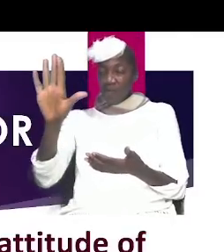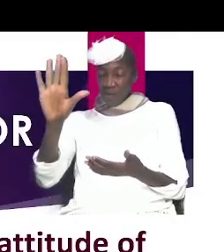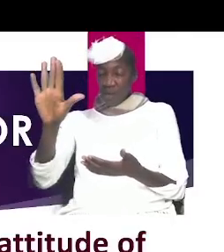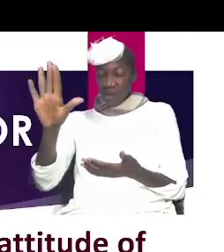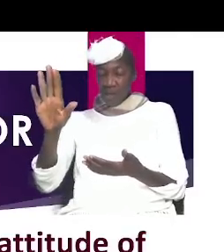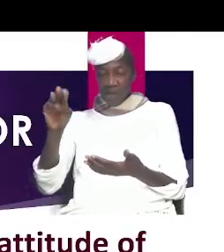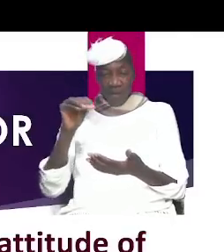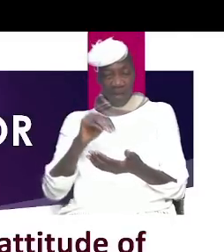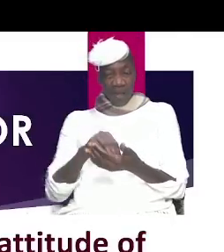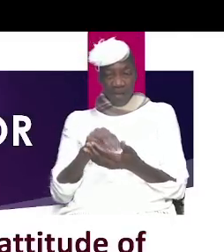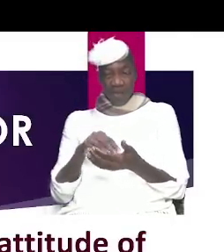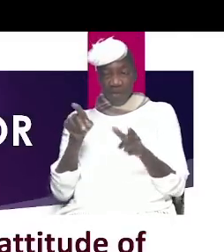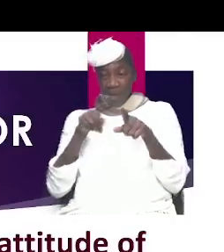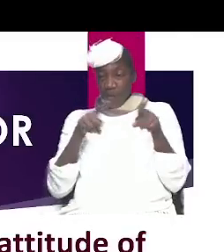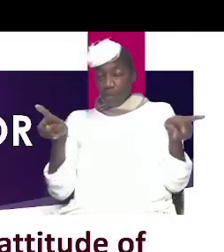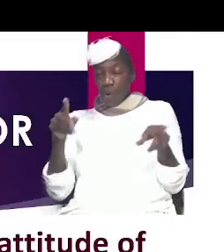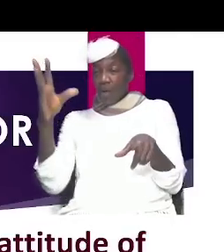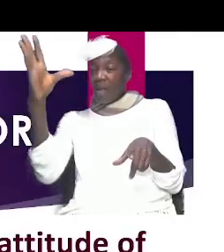$50.